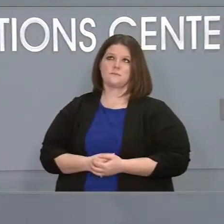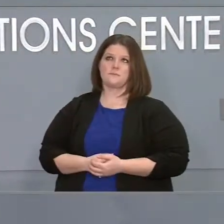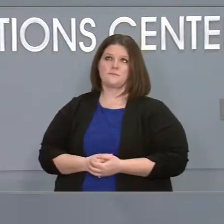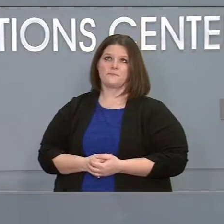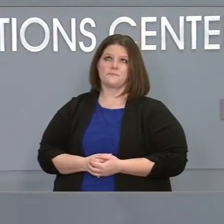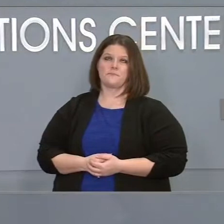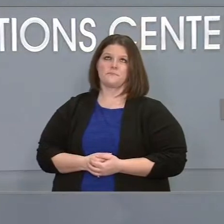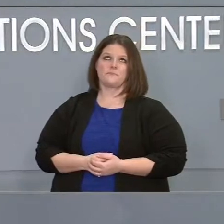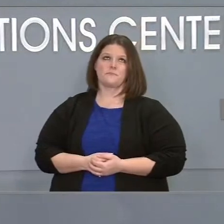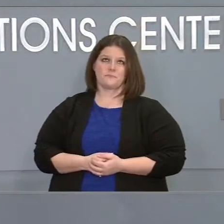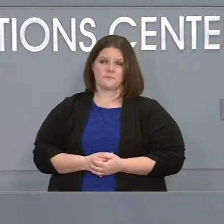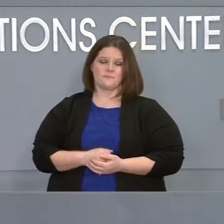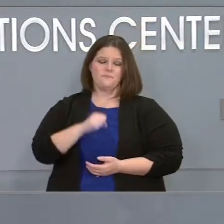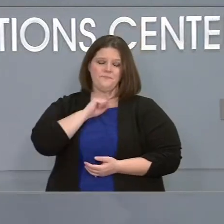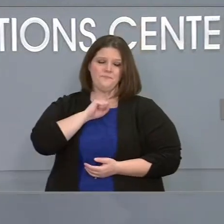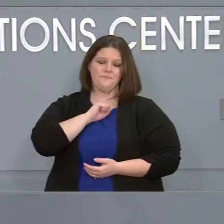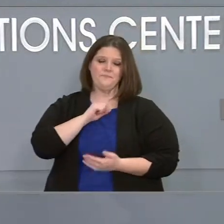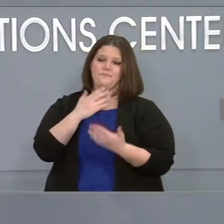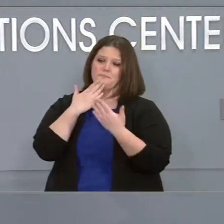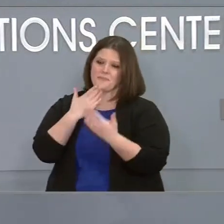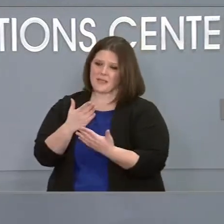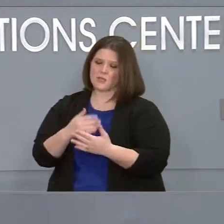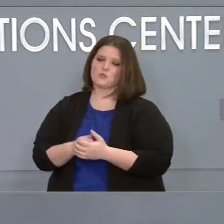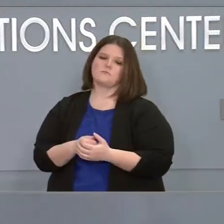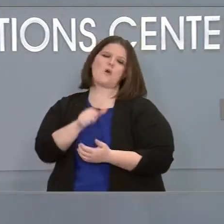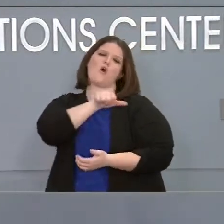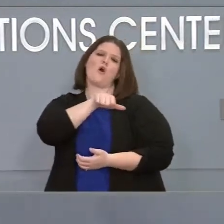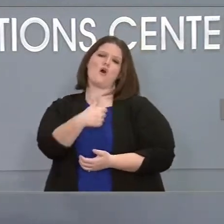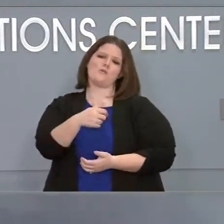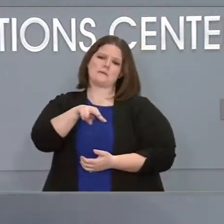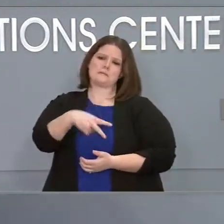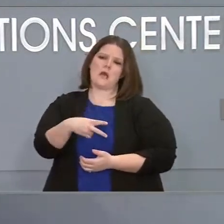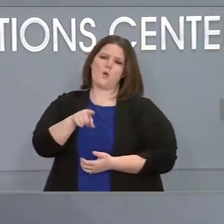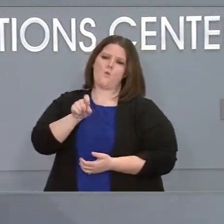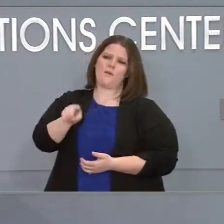Thanks. Thanks. It's another question for Secretary Cohen.